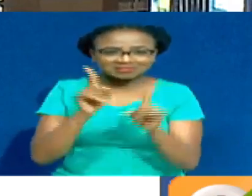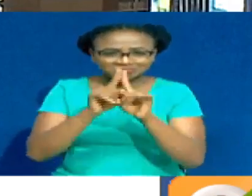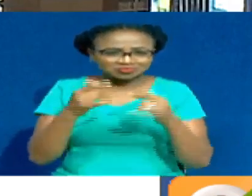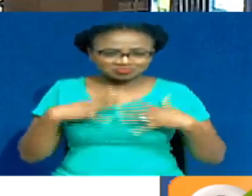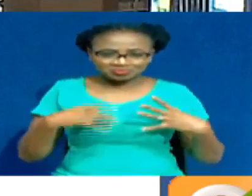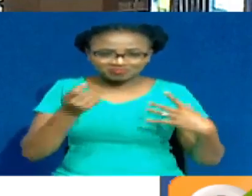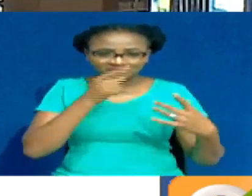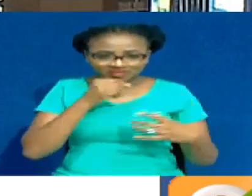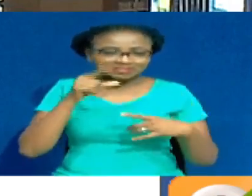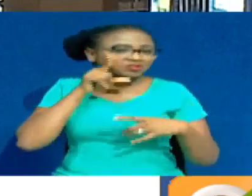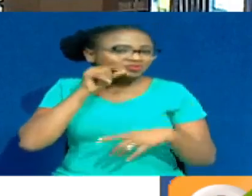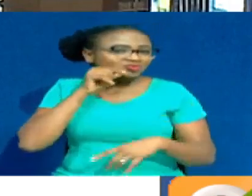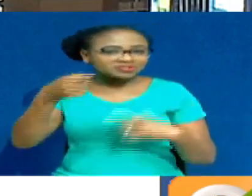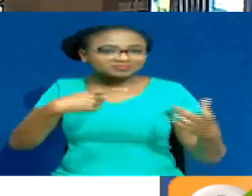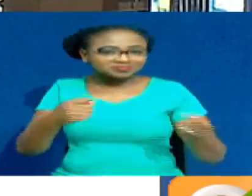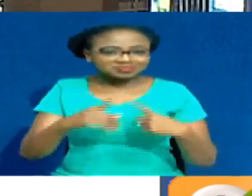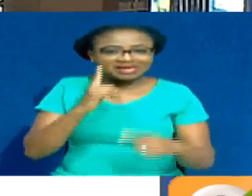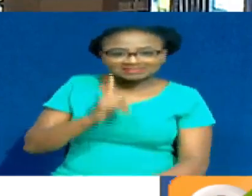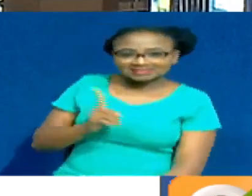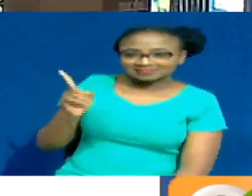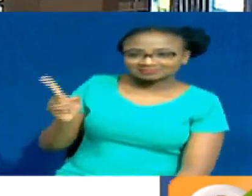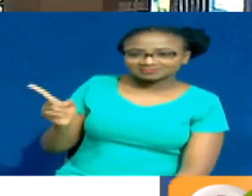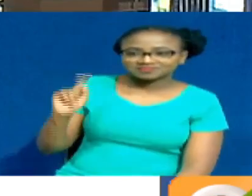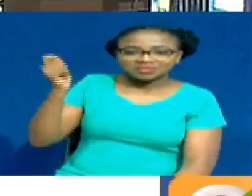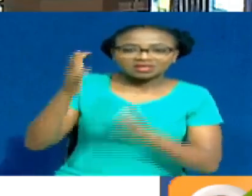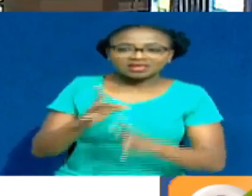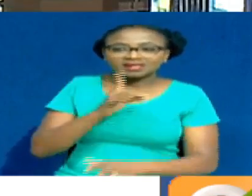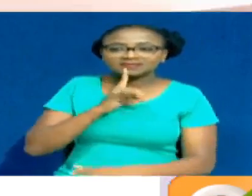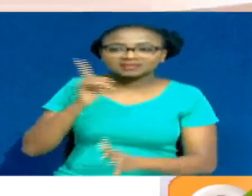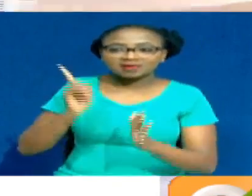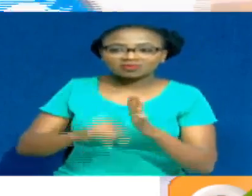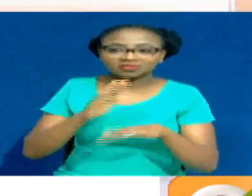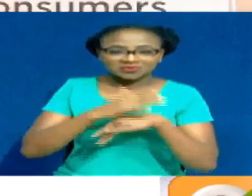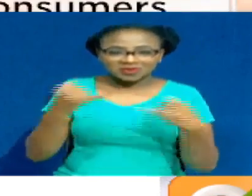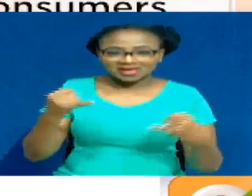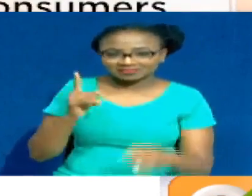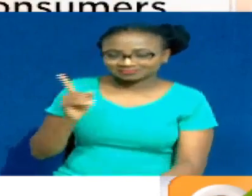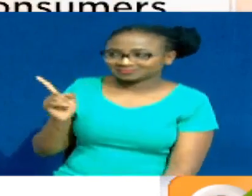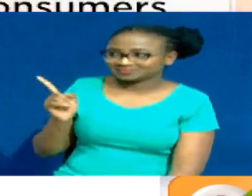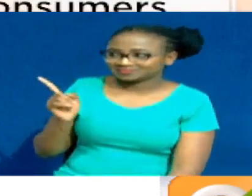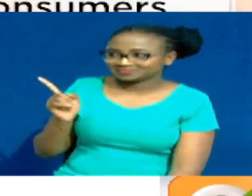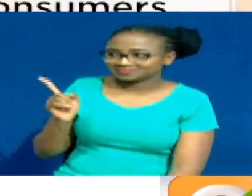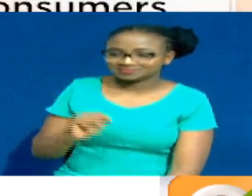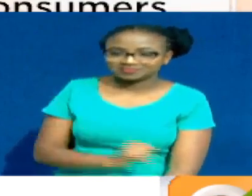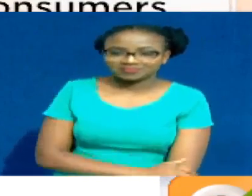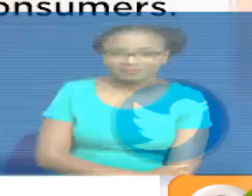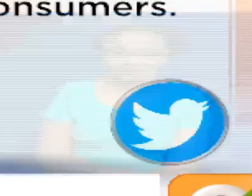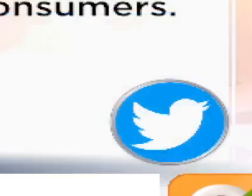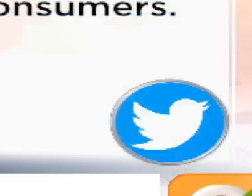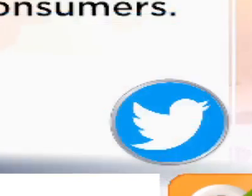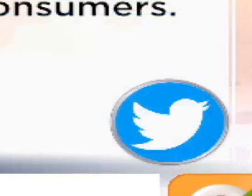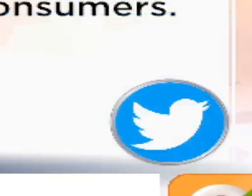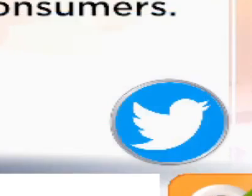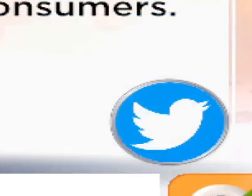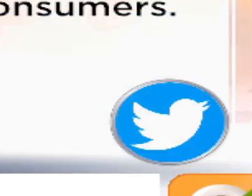have some tweets that we want to take a look at this moment. This is what Kenyans are saying online at this moment. We start with, okay, that